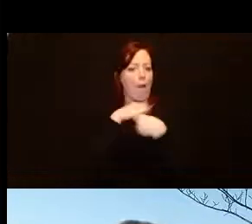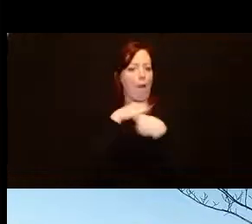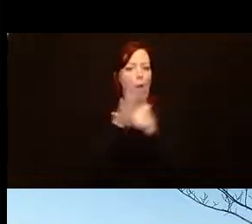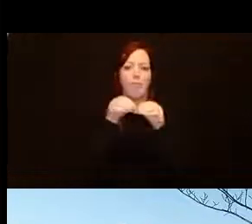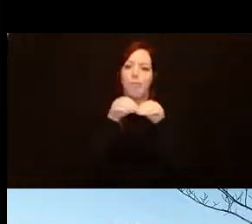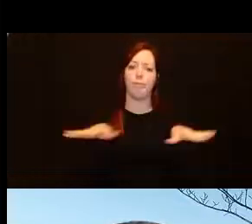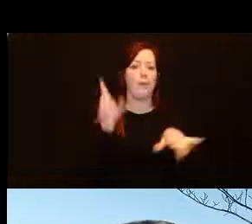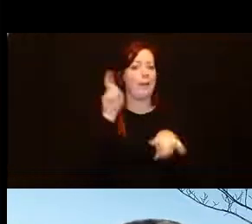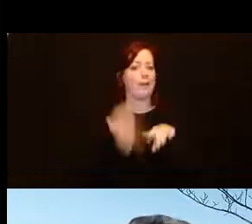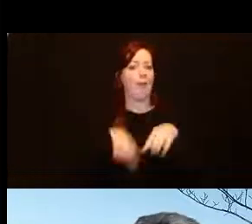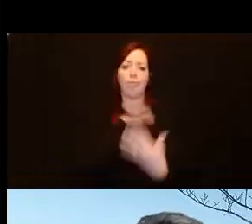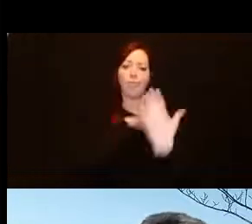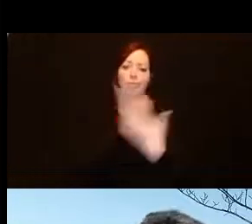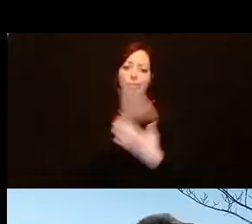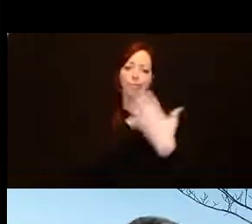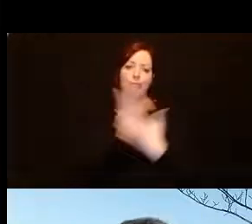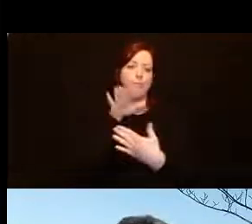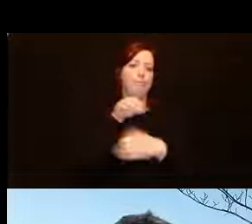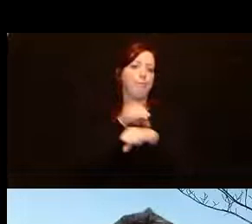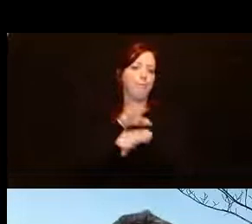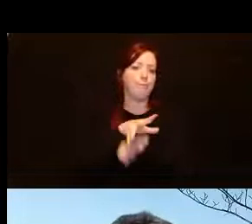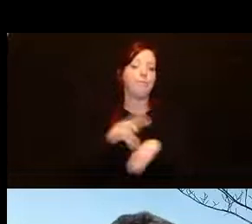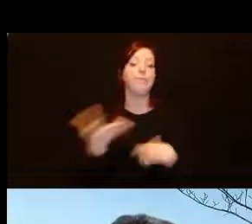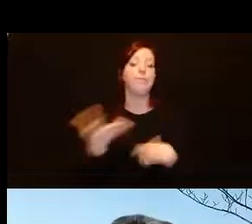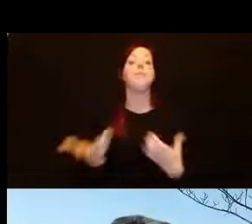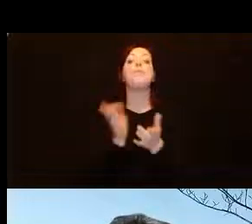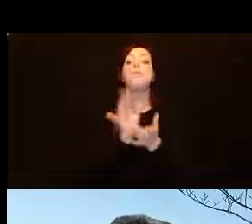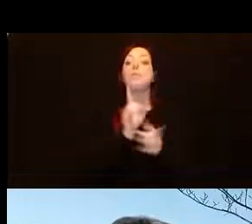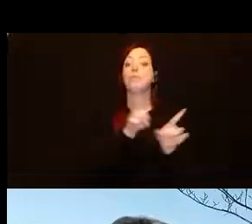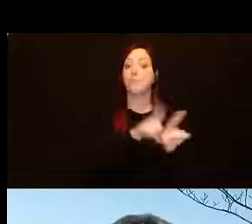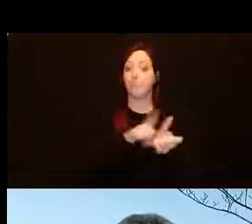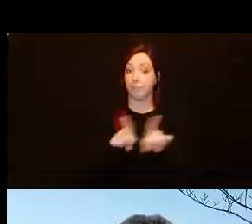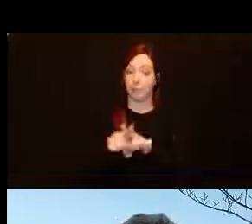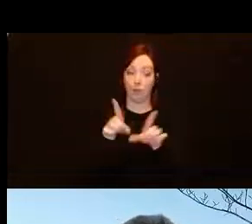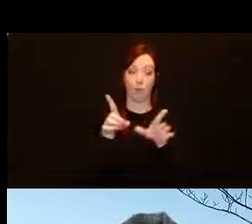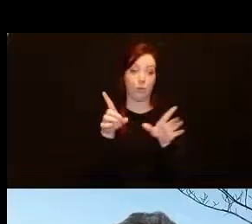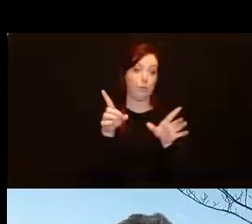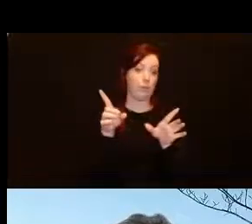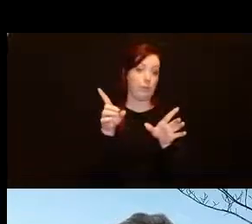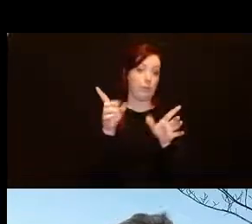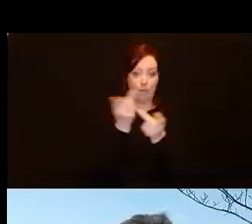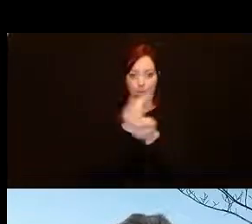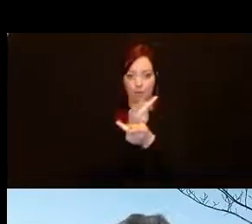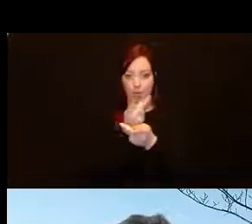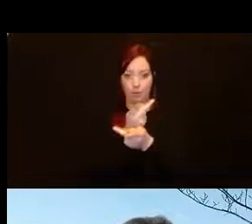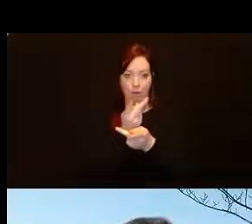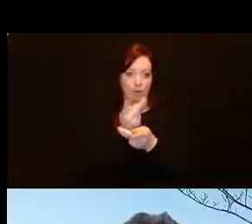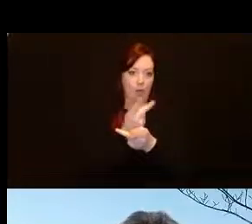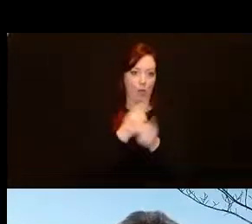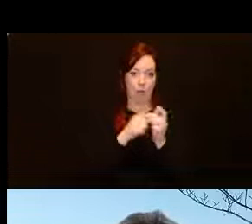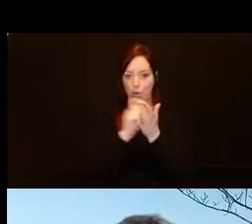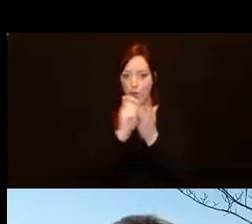consultation. And we're also working on F.MLS app requirements on